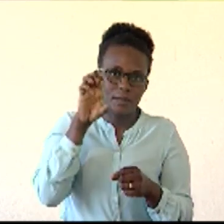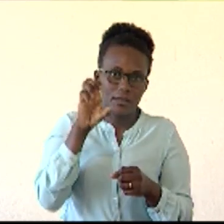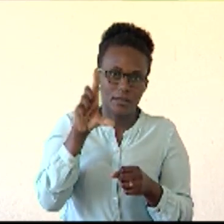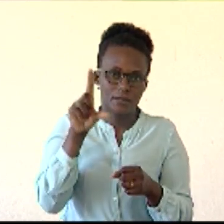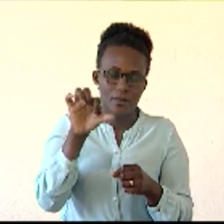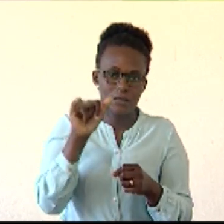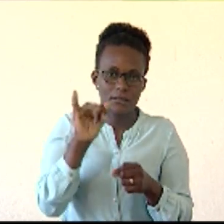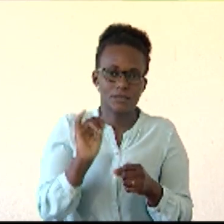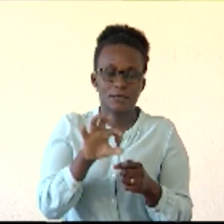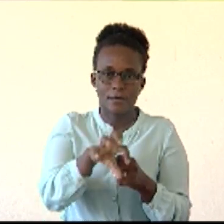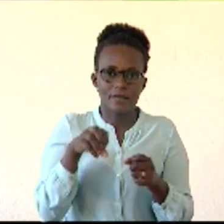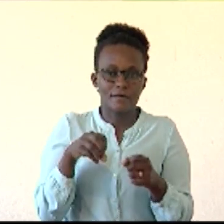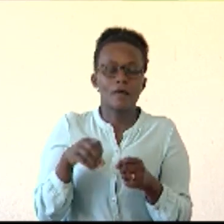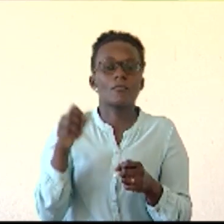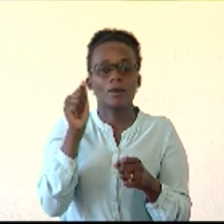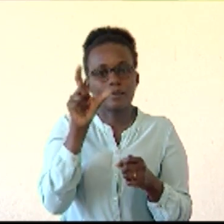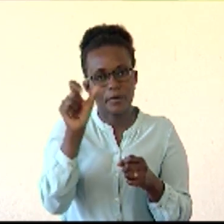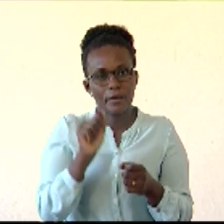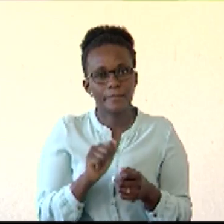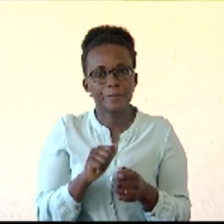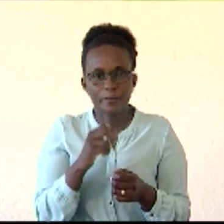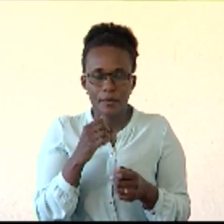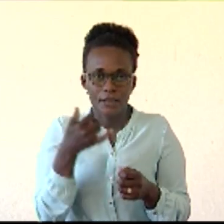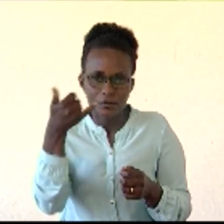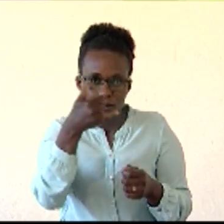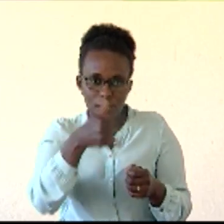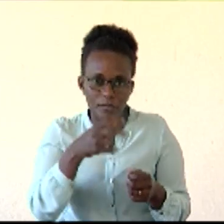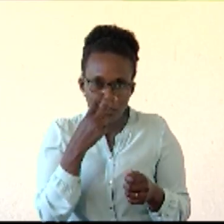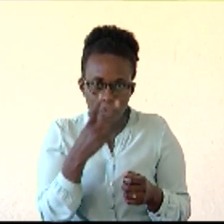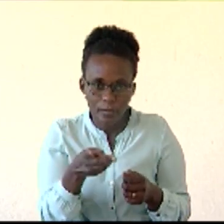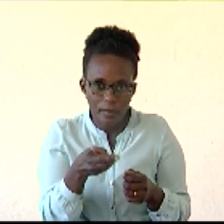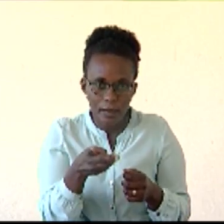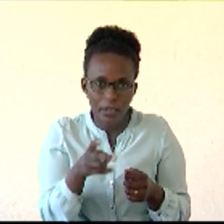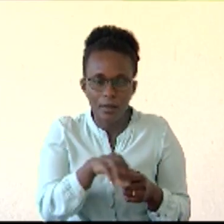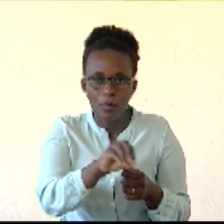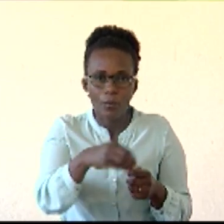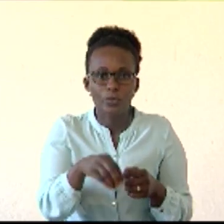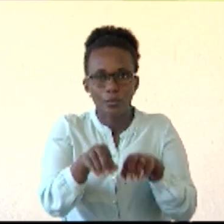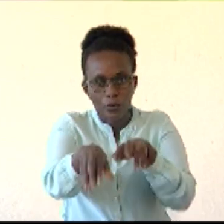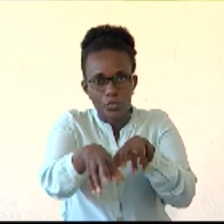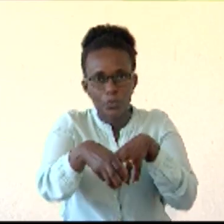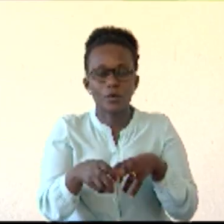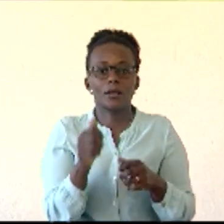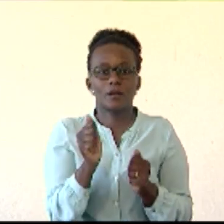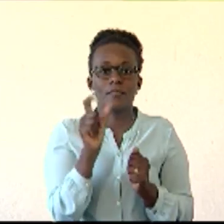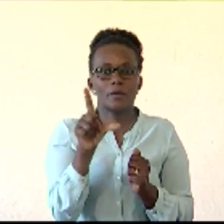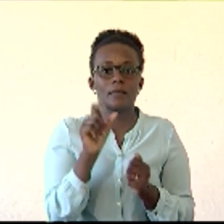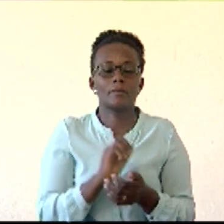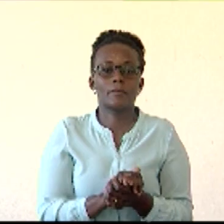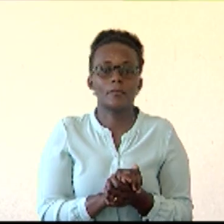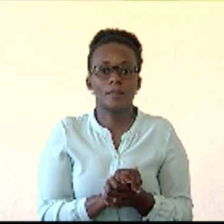that is the diagram. The diagram, you have graphite, which is made of anode, and then you